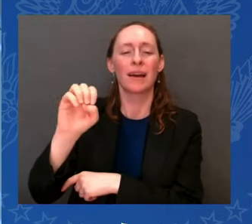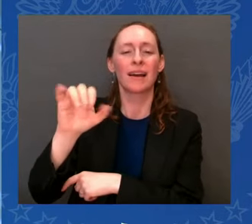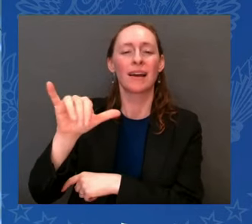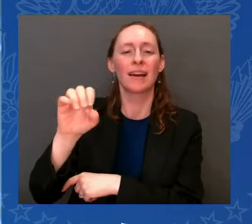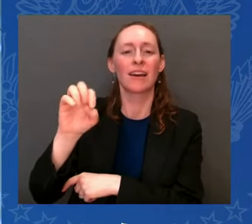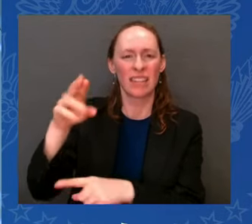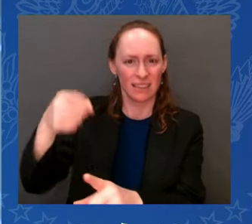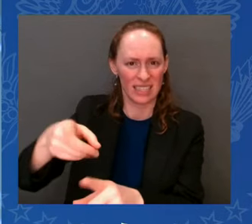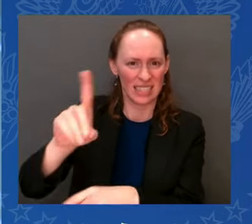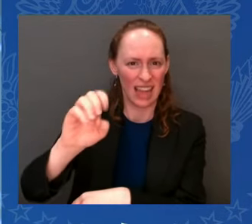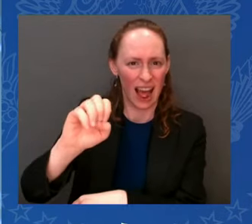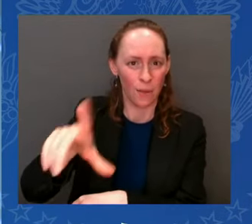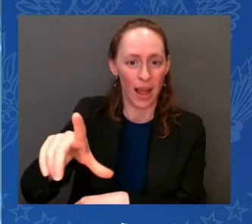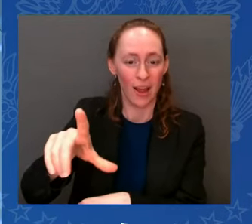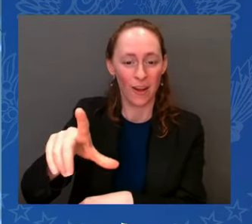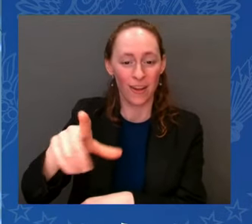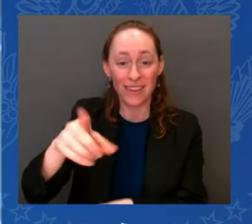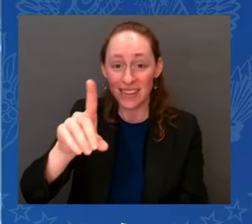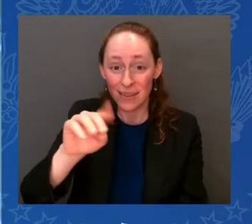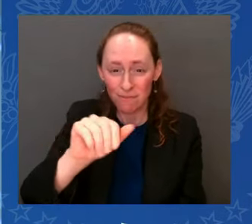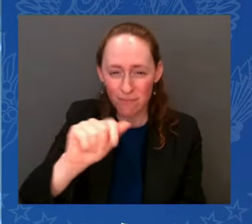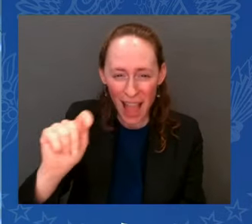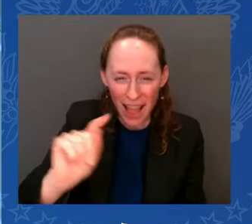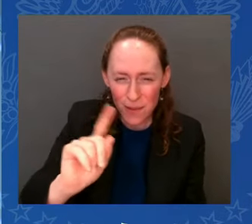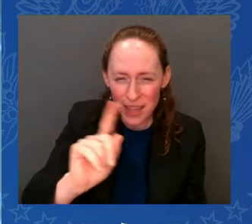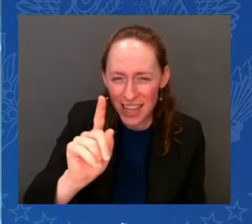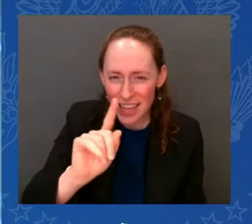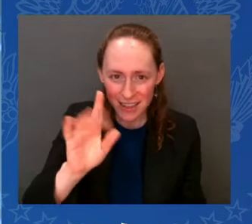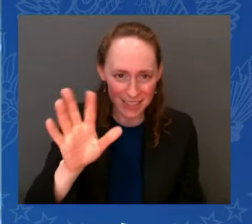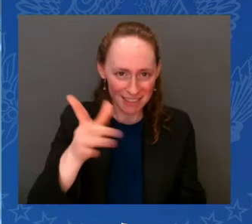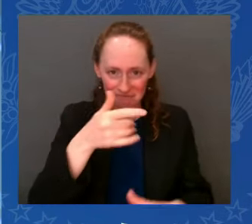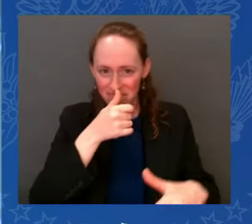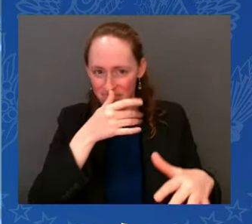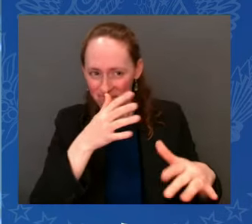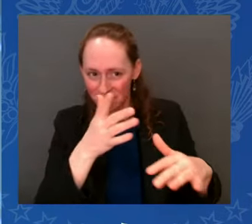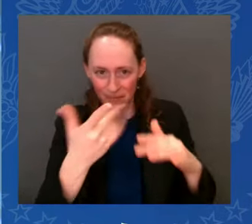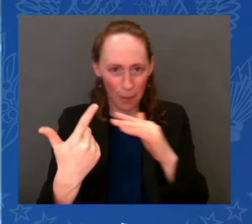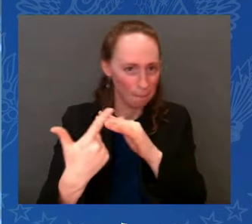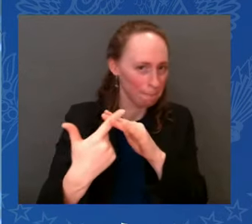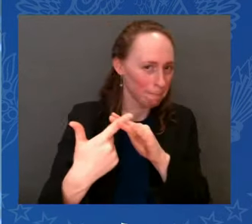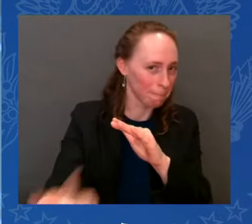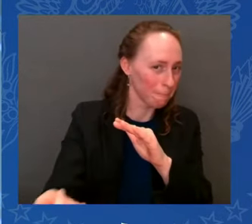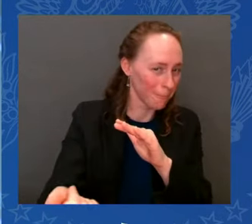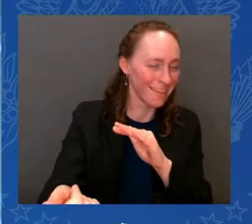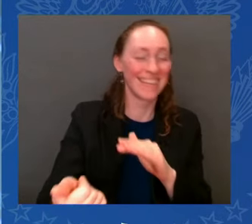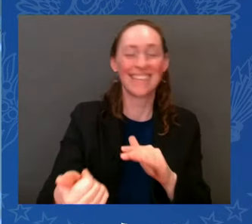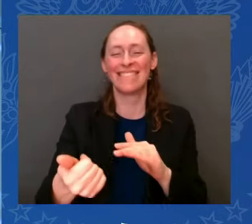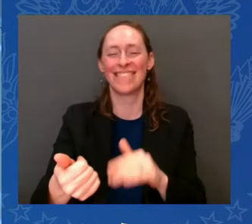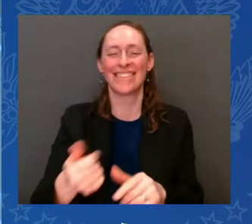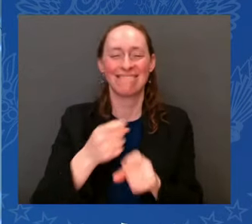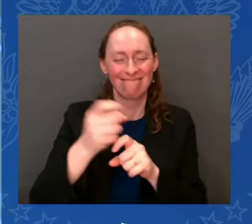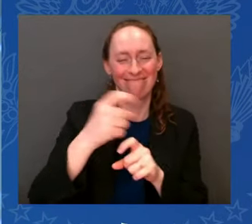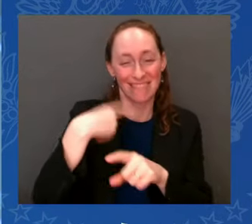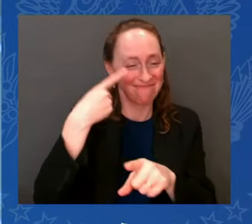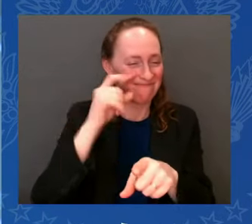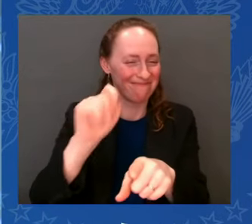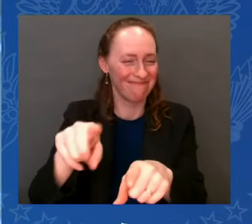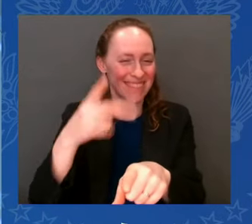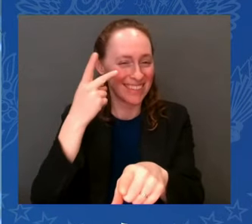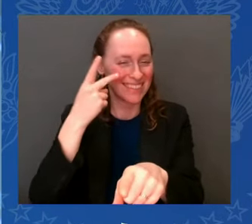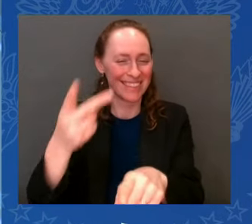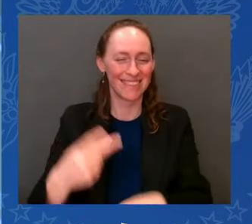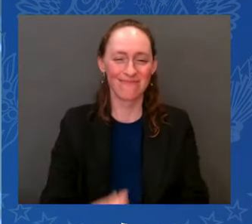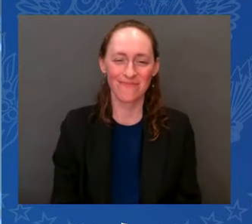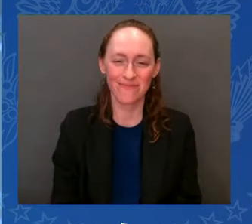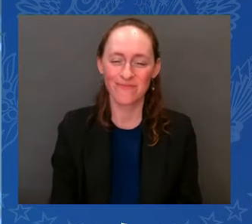Matt's hiding because, no, good, I'm kidding, Matt. Good to see you, pal. And Matt knows